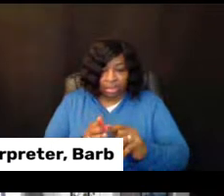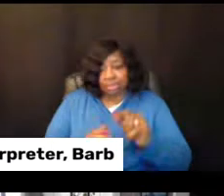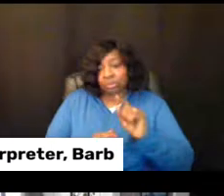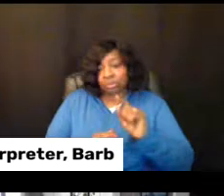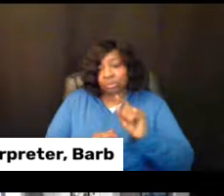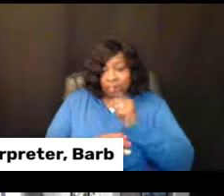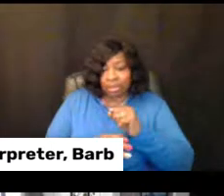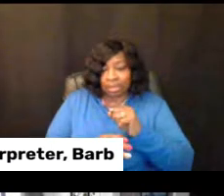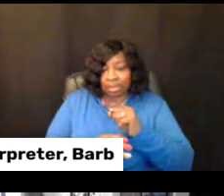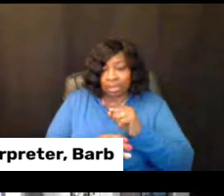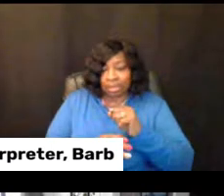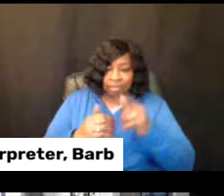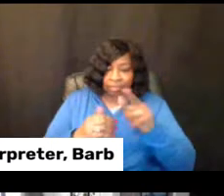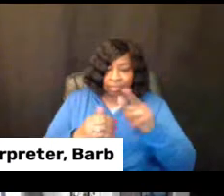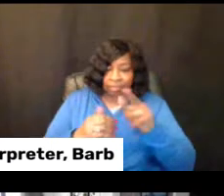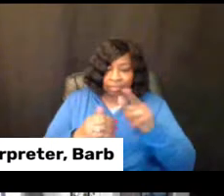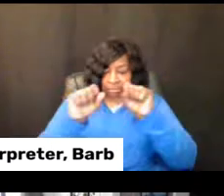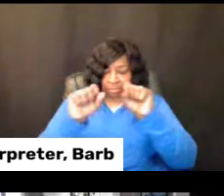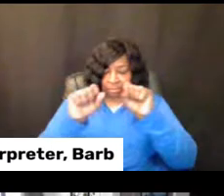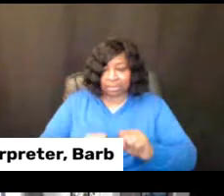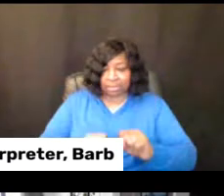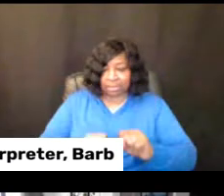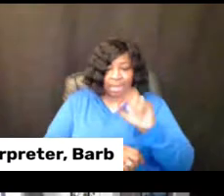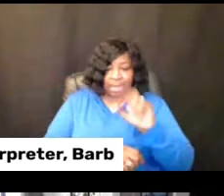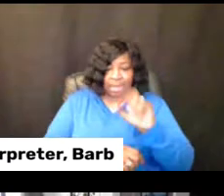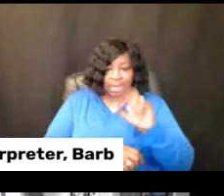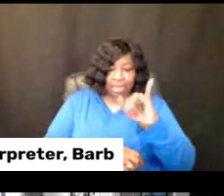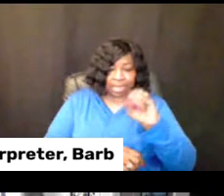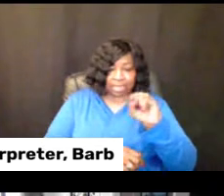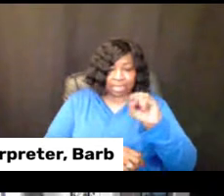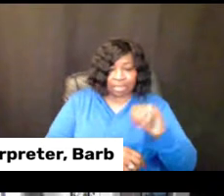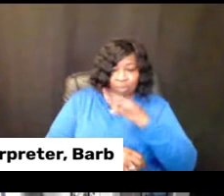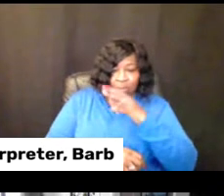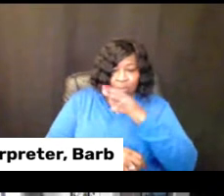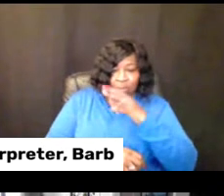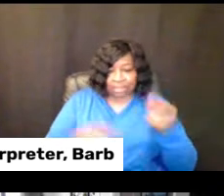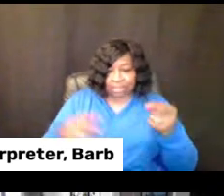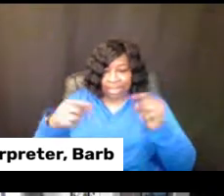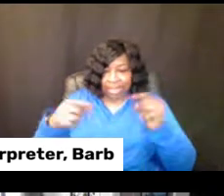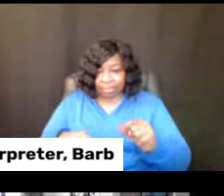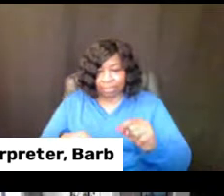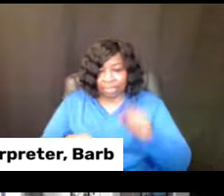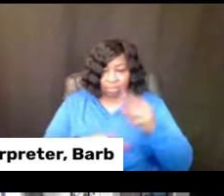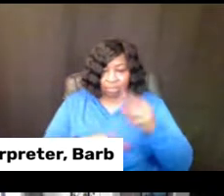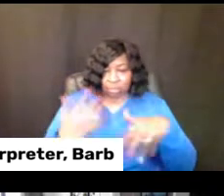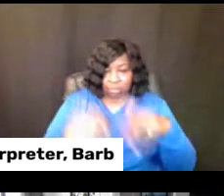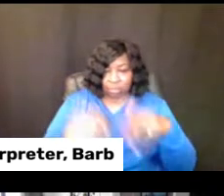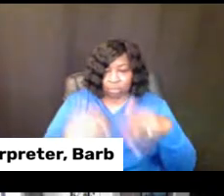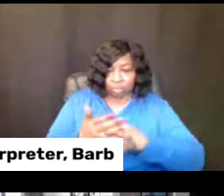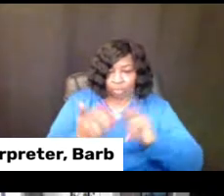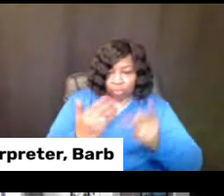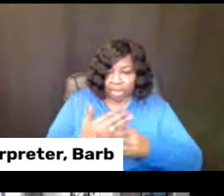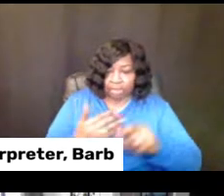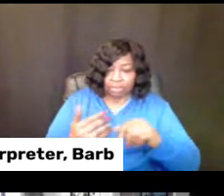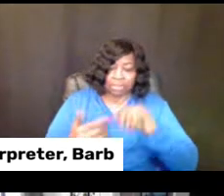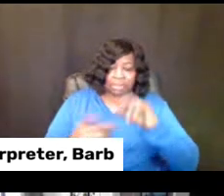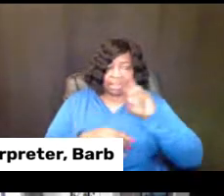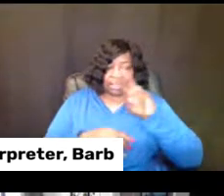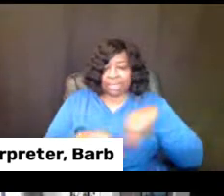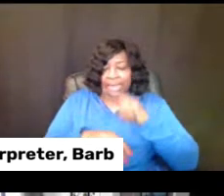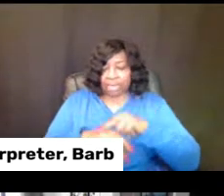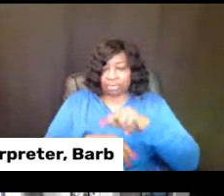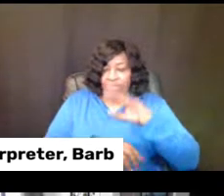ways, including by excluding domestic workers and farm workers from social programs, the National Federal Labor